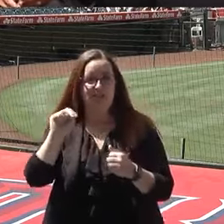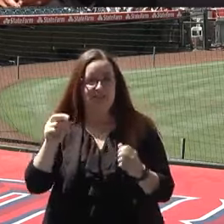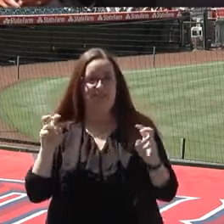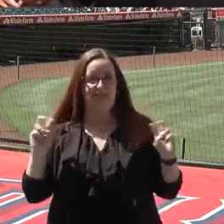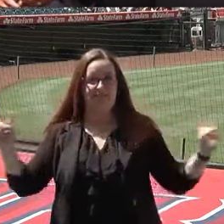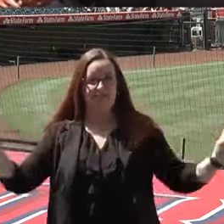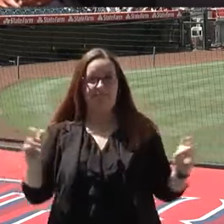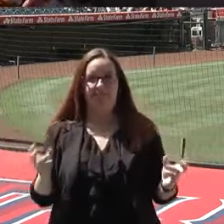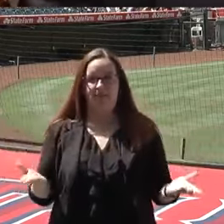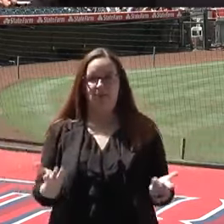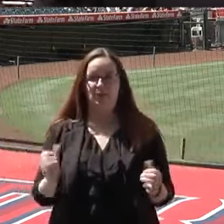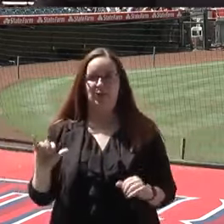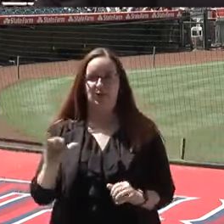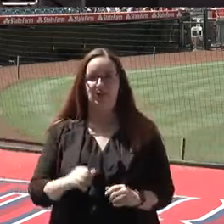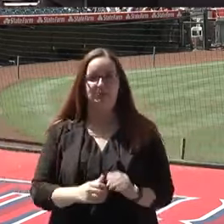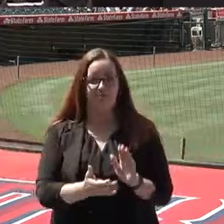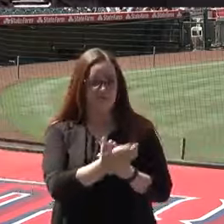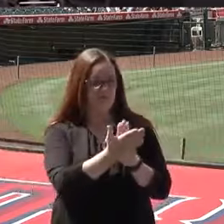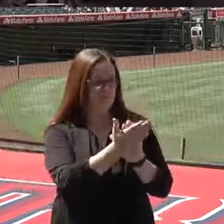today.